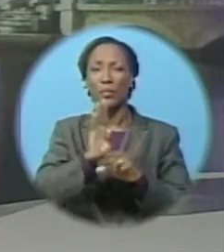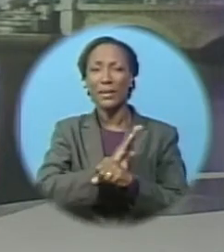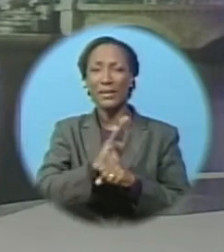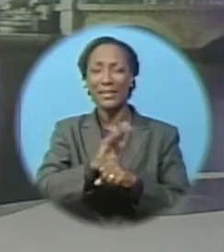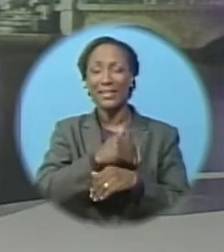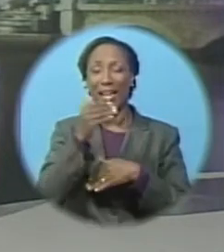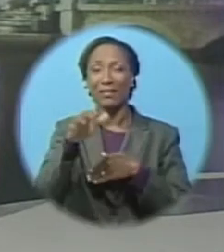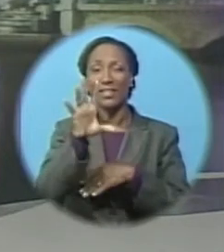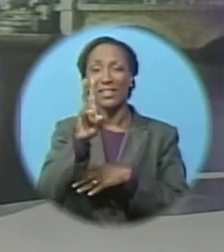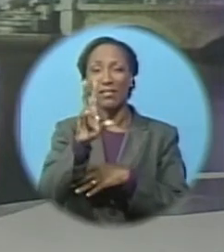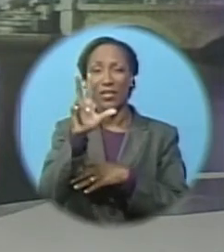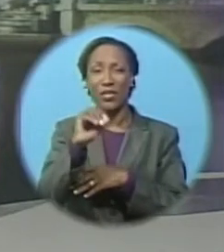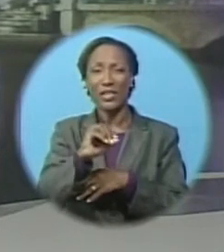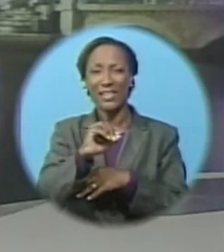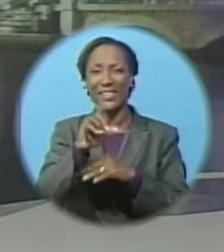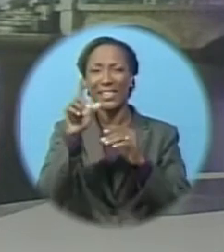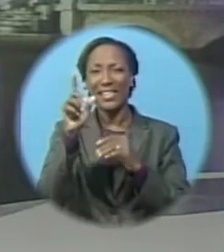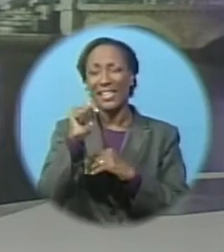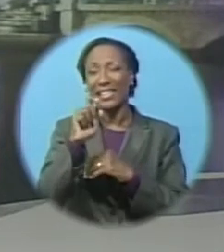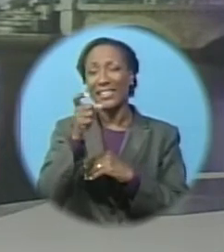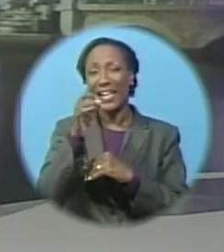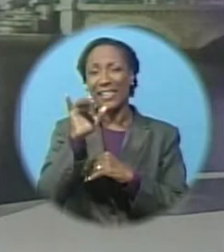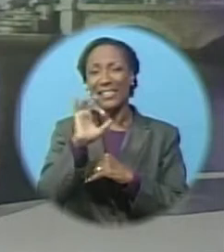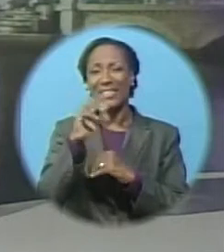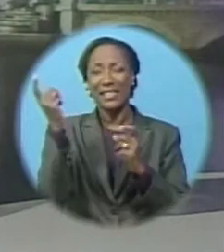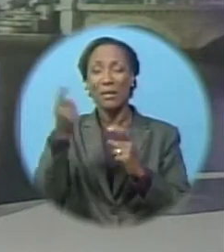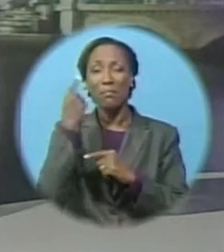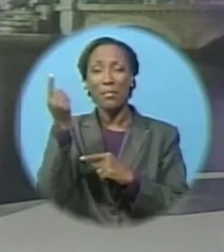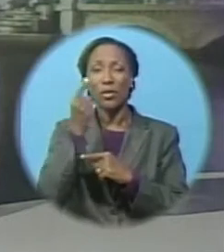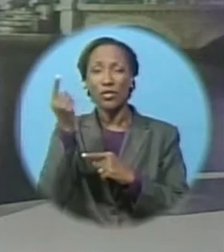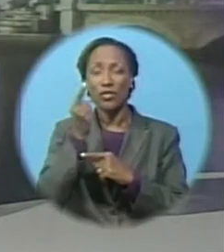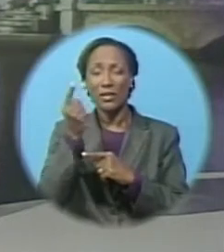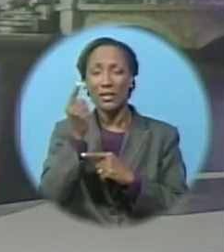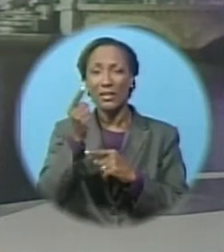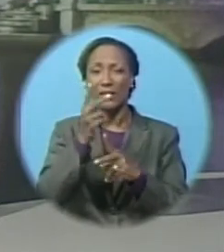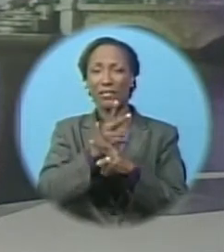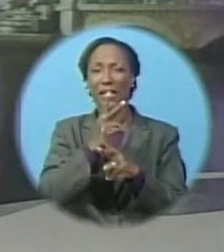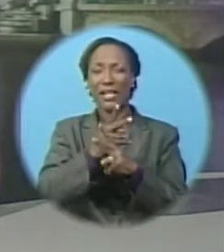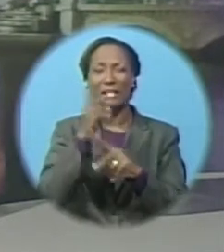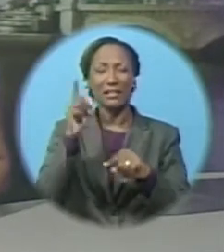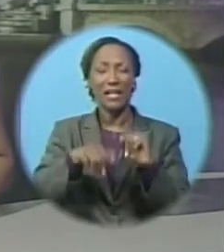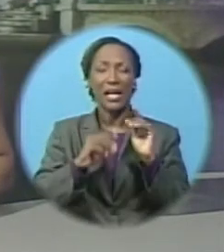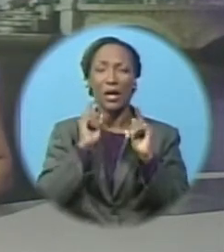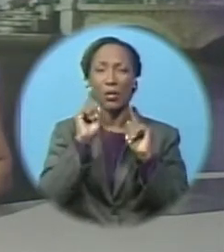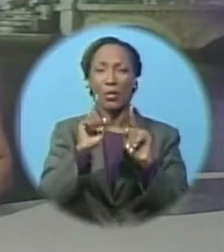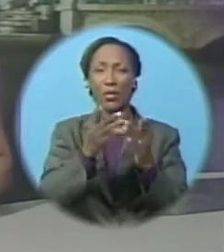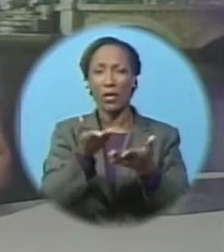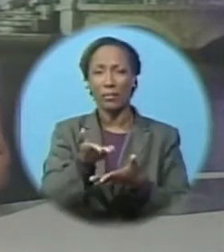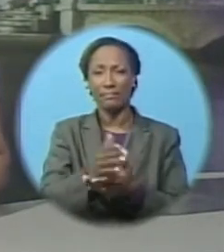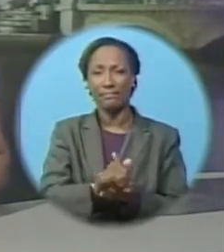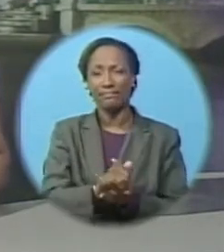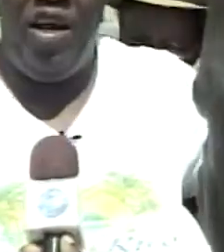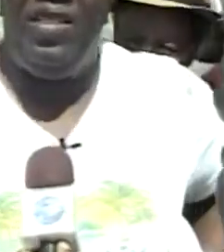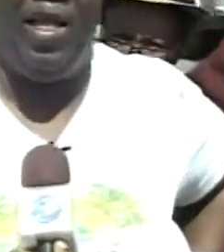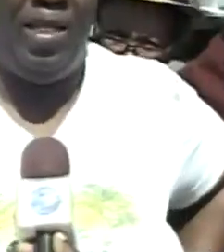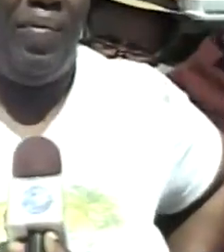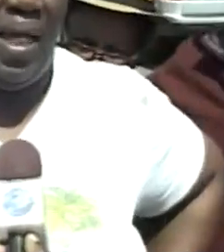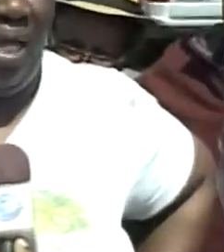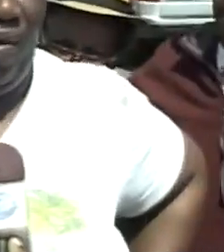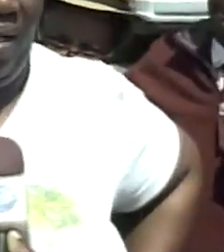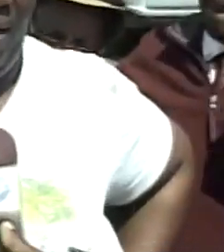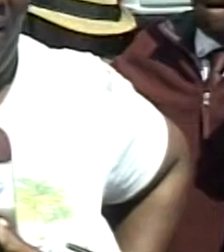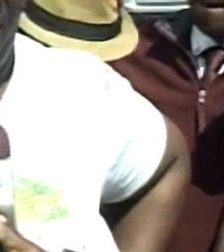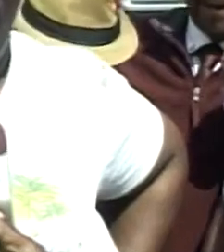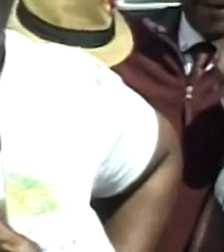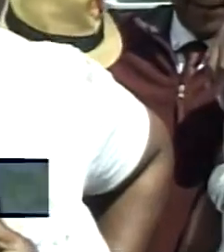since taxis and emergency vehicles cannot access the area, which is extremely dark. The first thing to